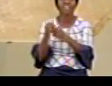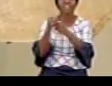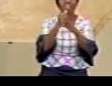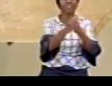leads